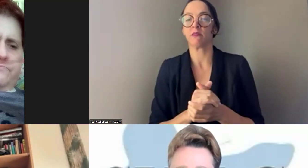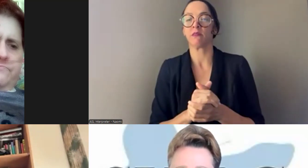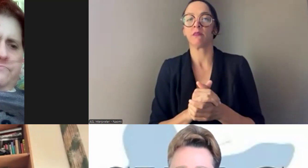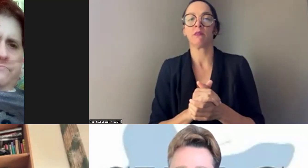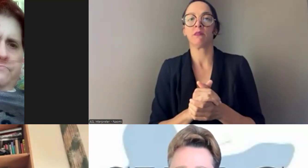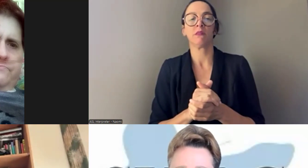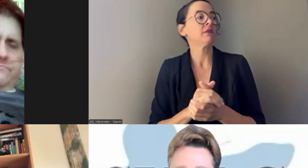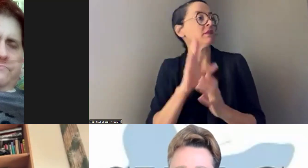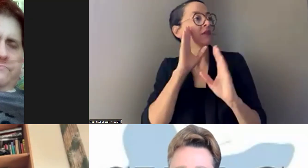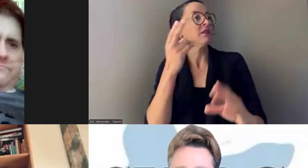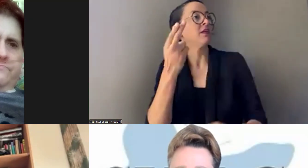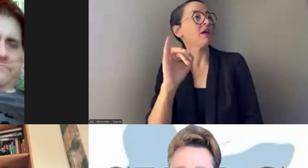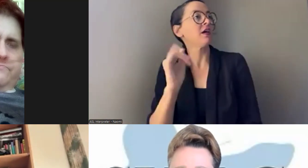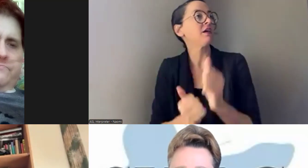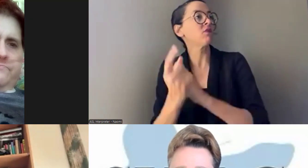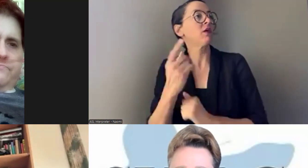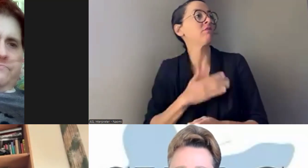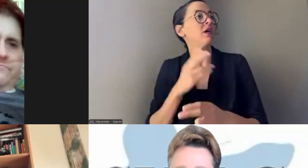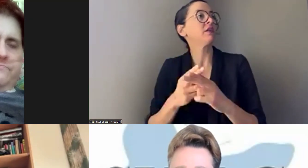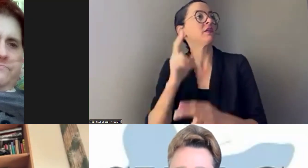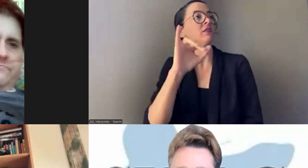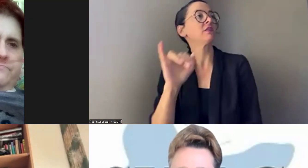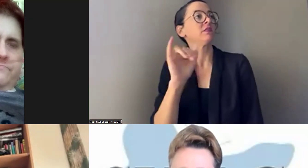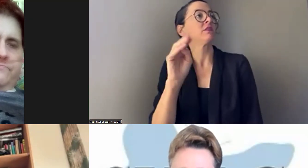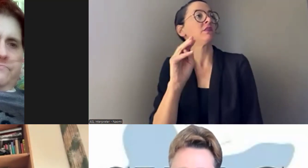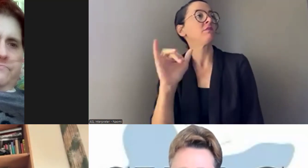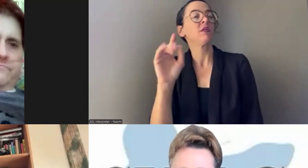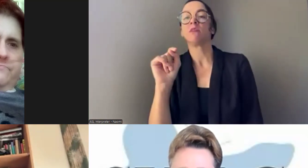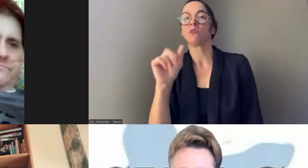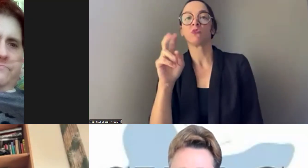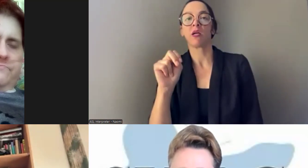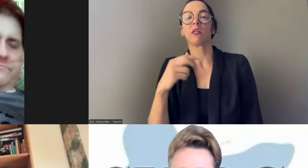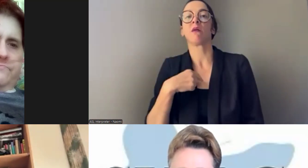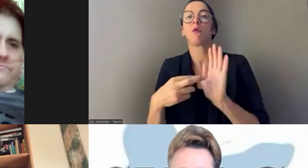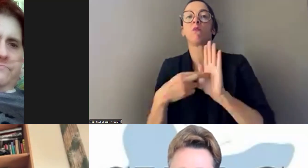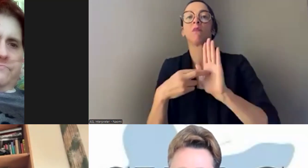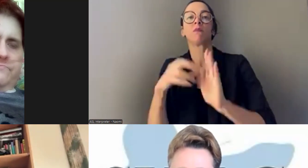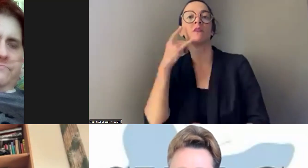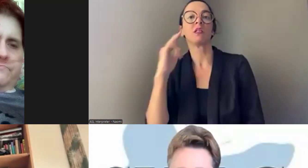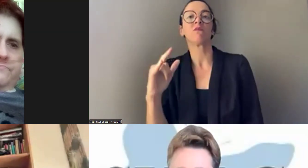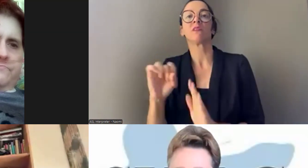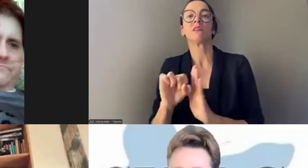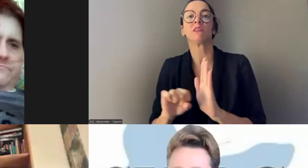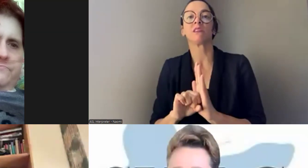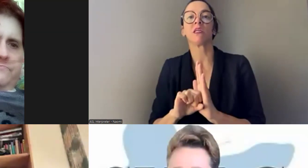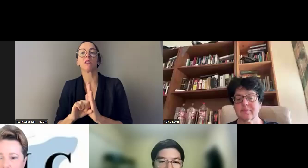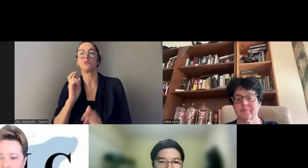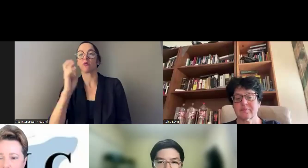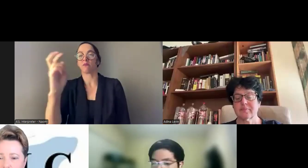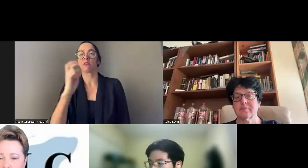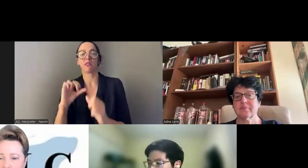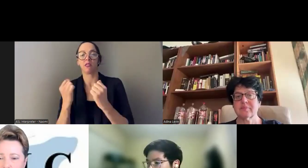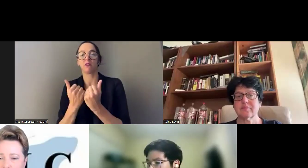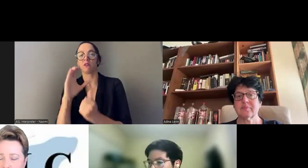Hi, everyone. My name is Jimmy Tran. I'm representing the California State Transportation Agency,